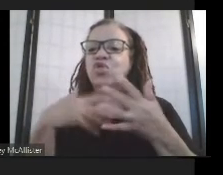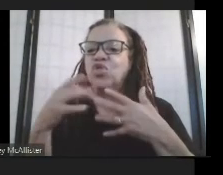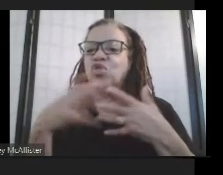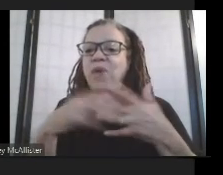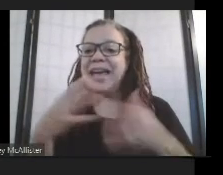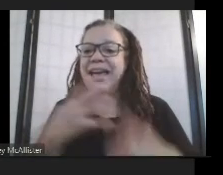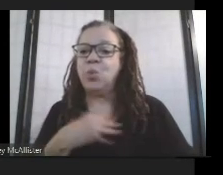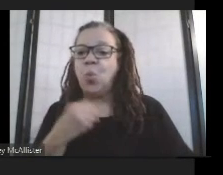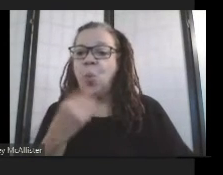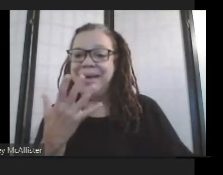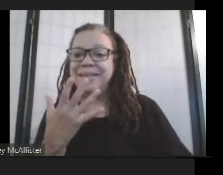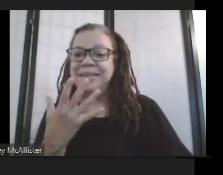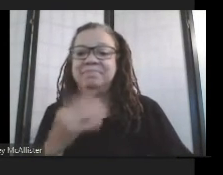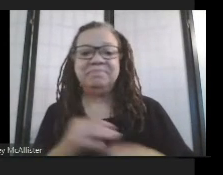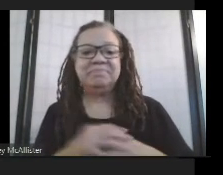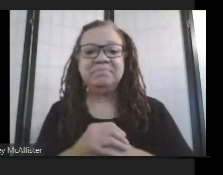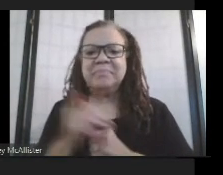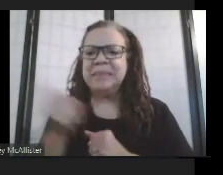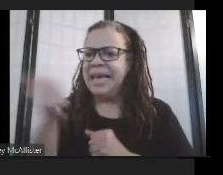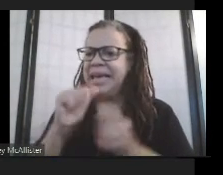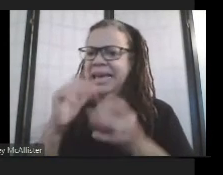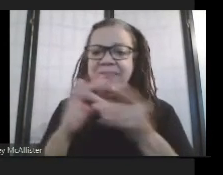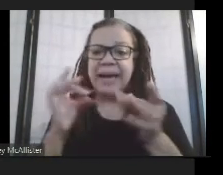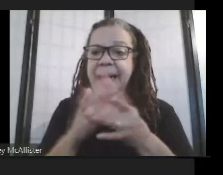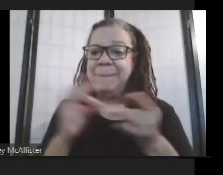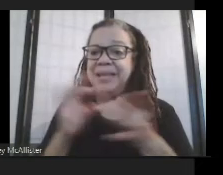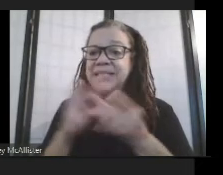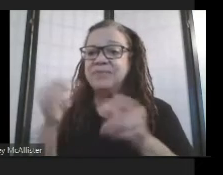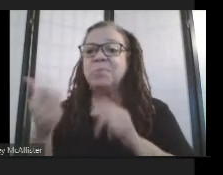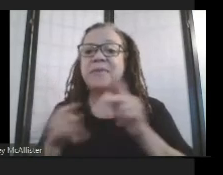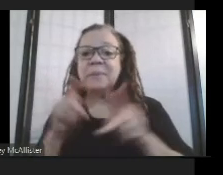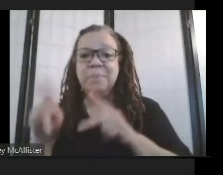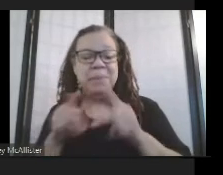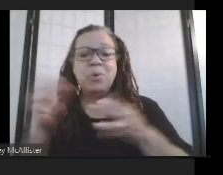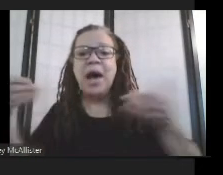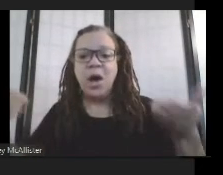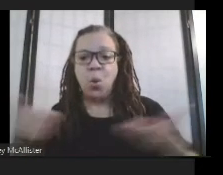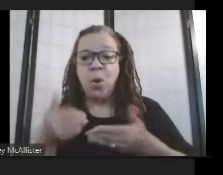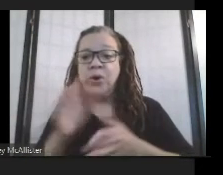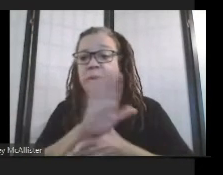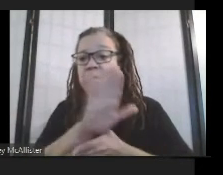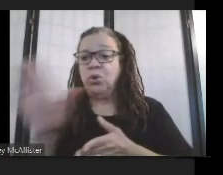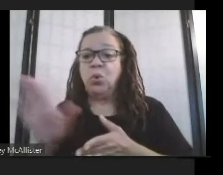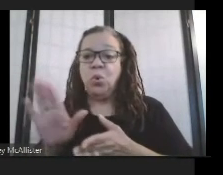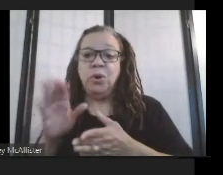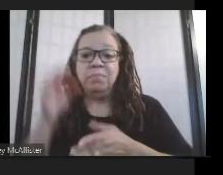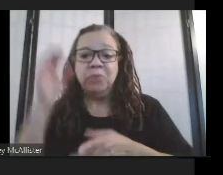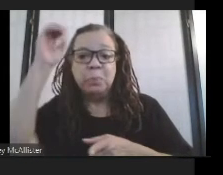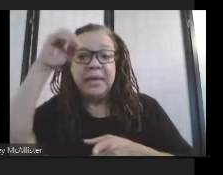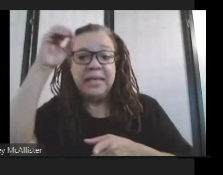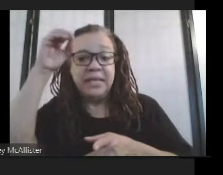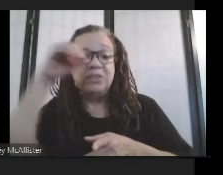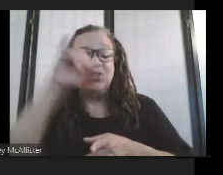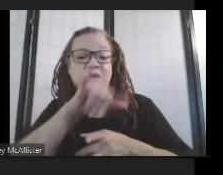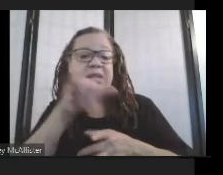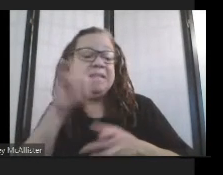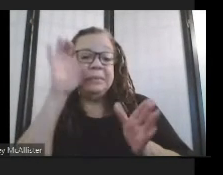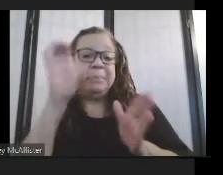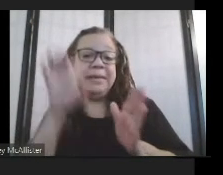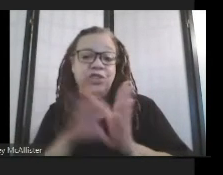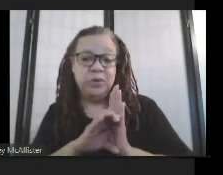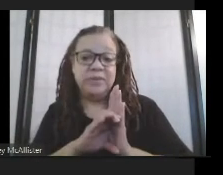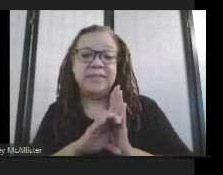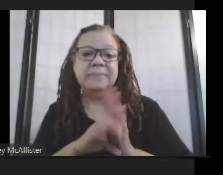whole different feeling. If anybody else has any comments as we go along, I would welcome your reaction to